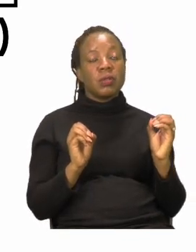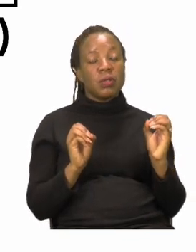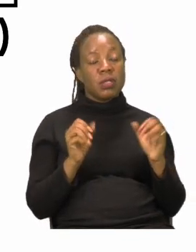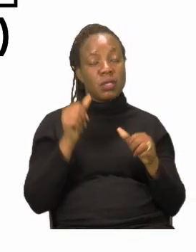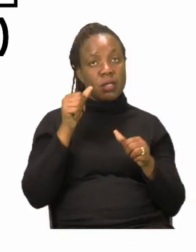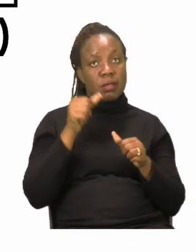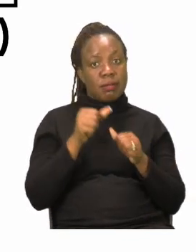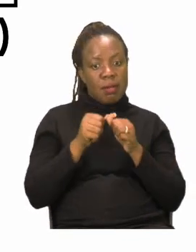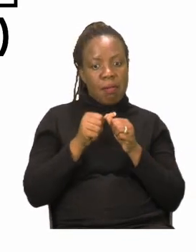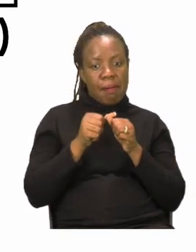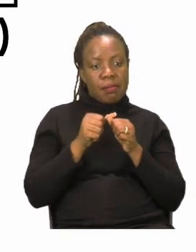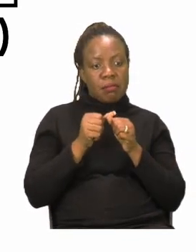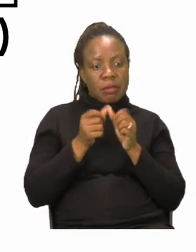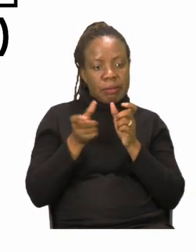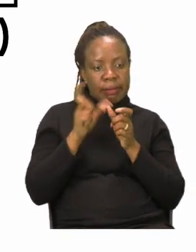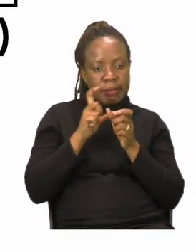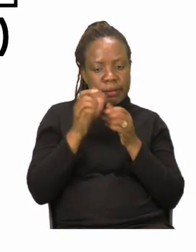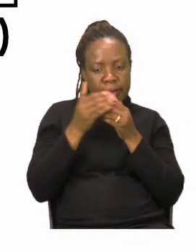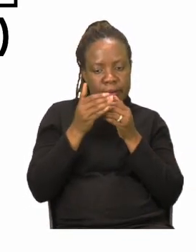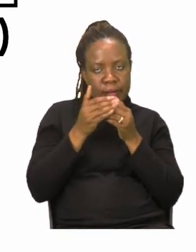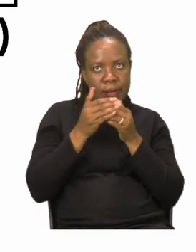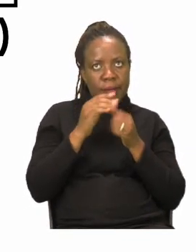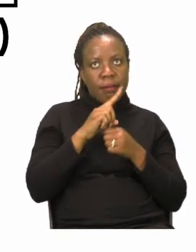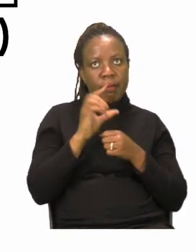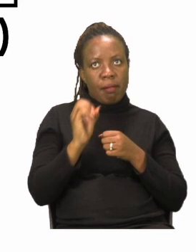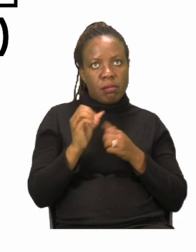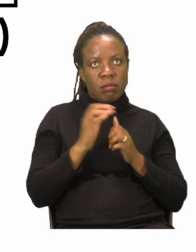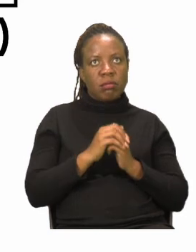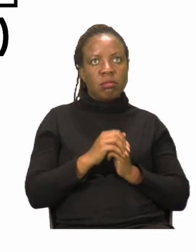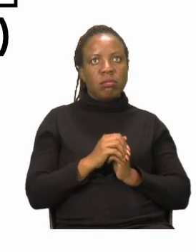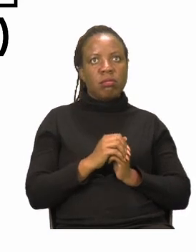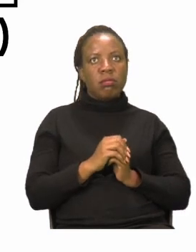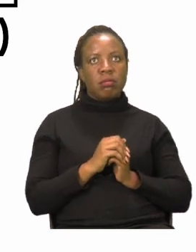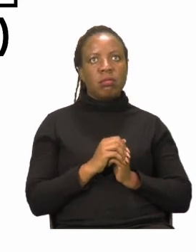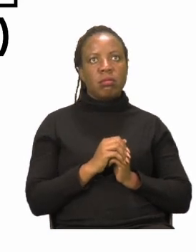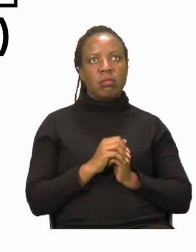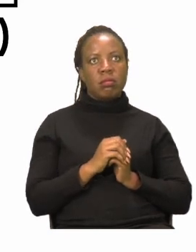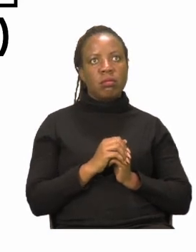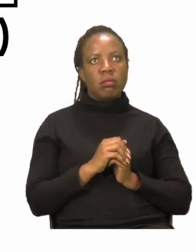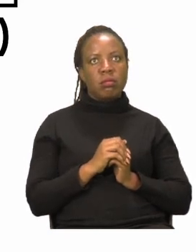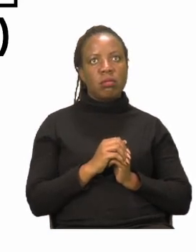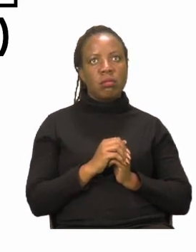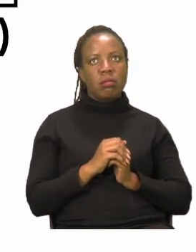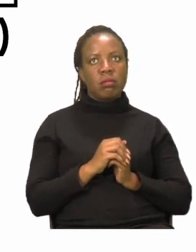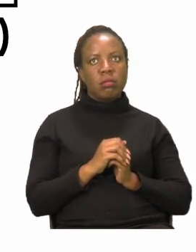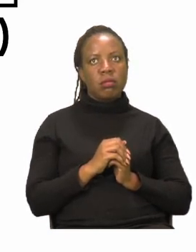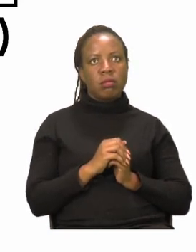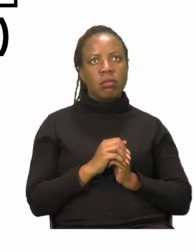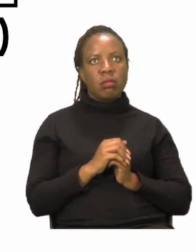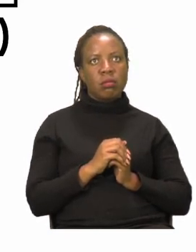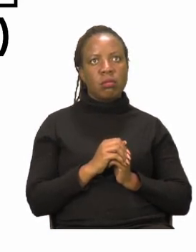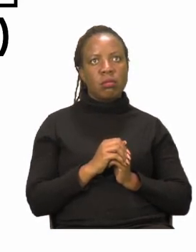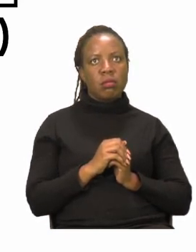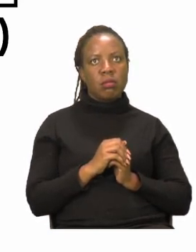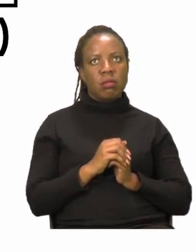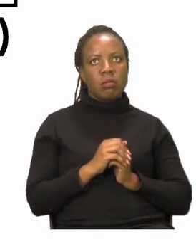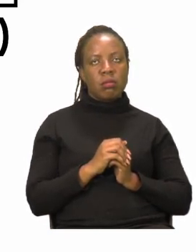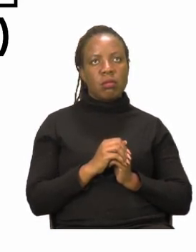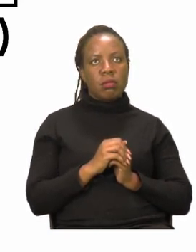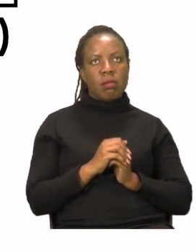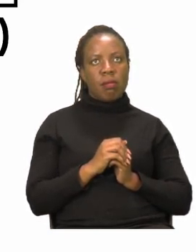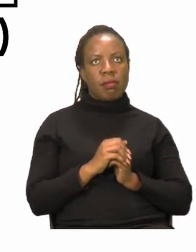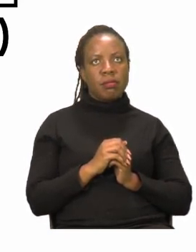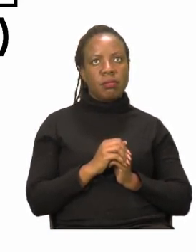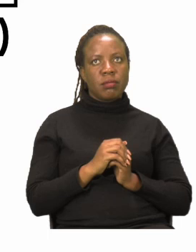nearest 10, so each number line will move up to the nearest